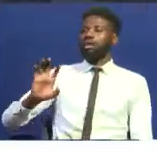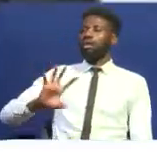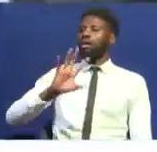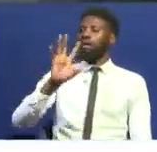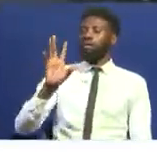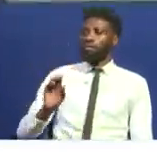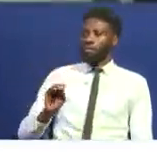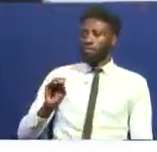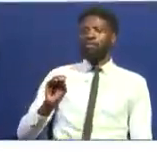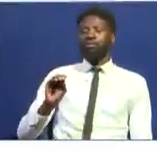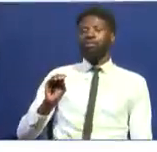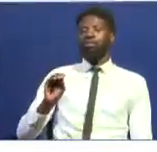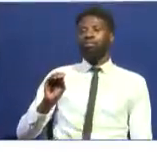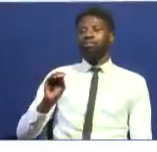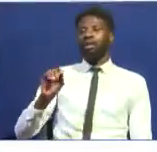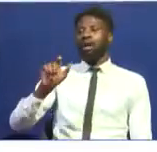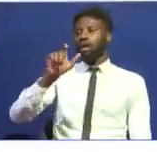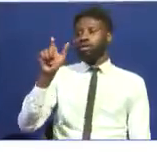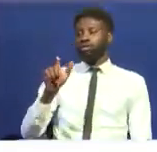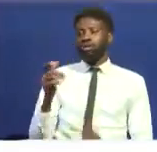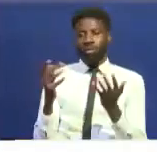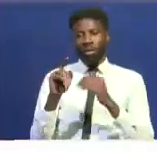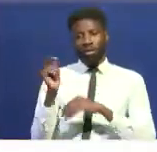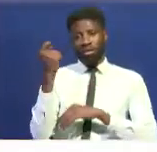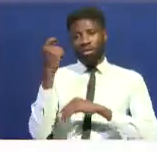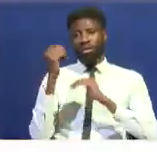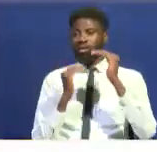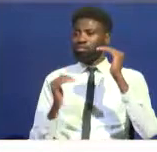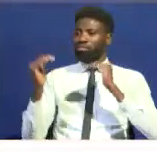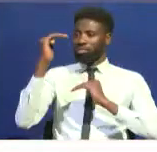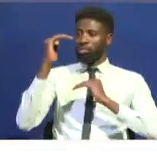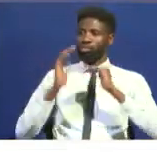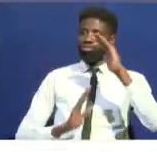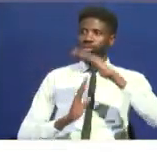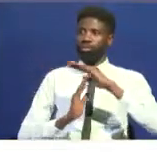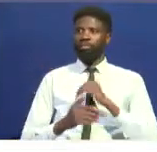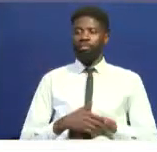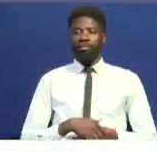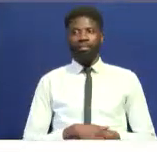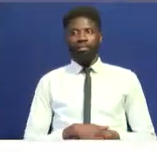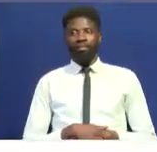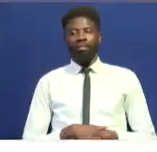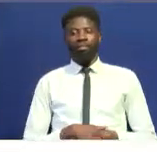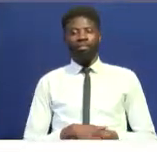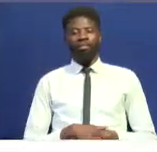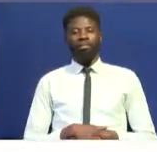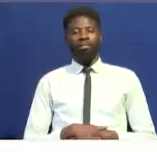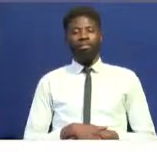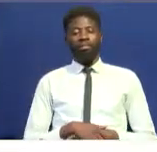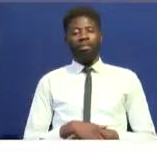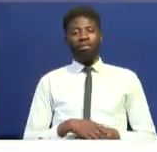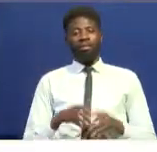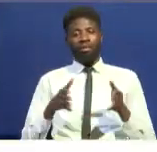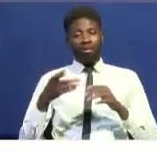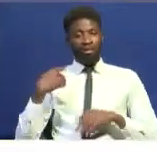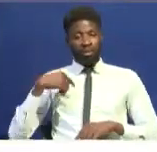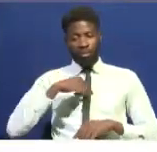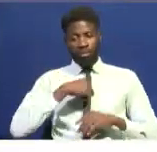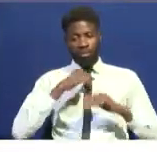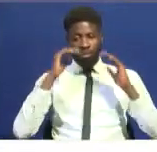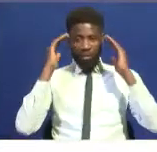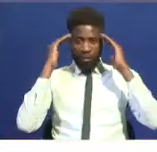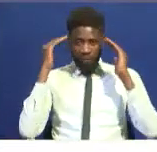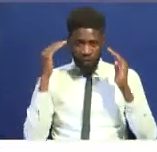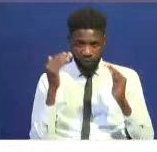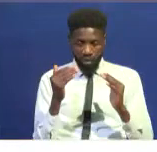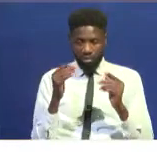where Kenya is seen as a pioneer in all spheres. Here we talk about East Africa. But East Africa, when we talk about East Africa, it's